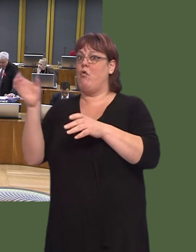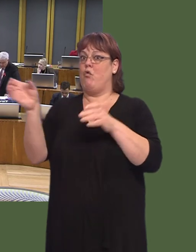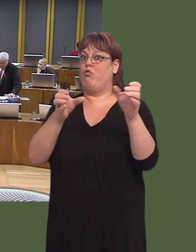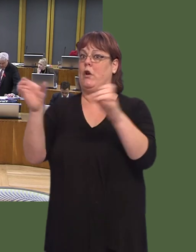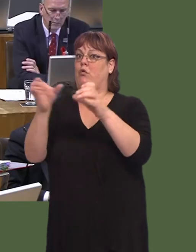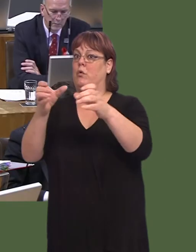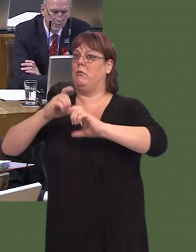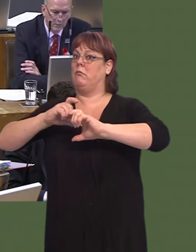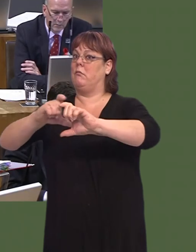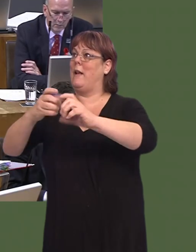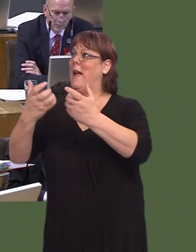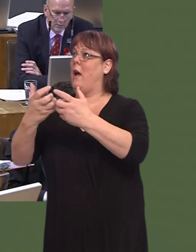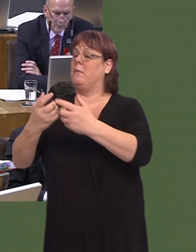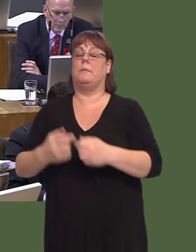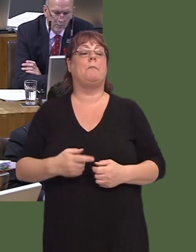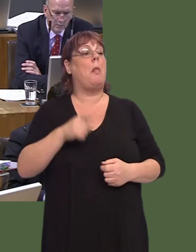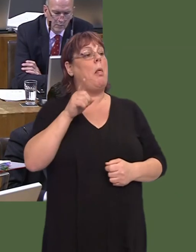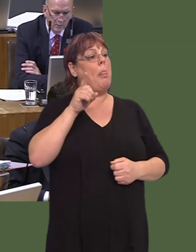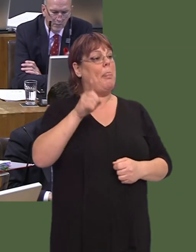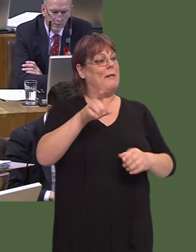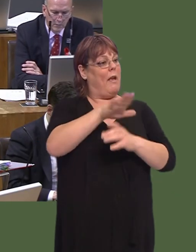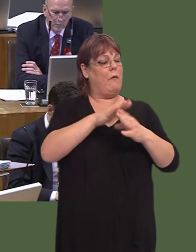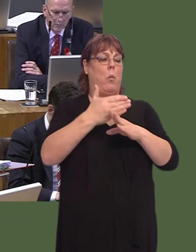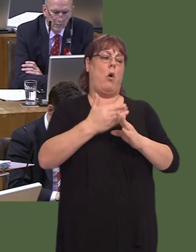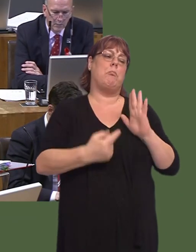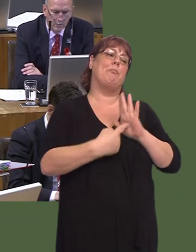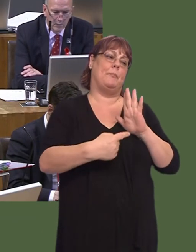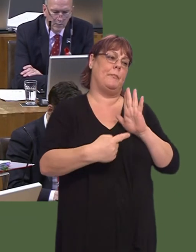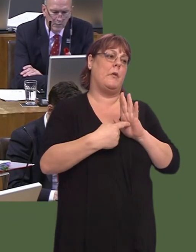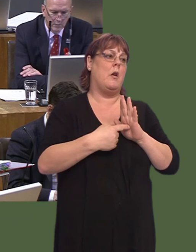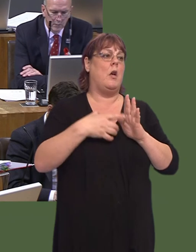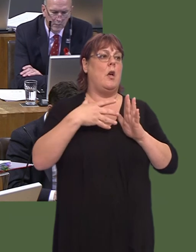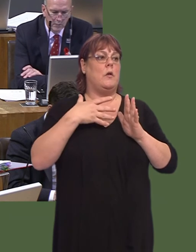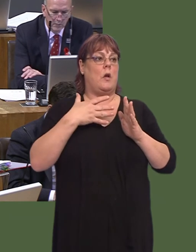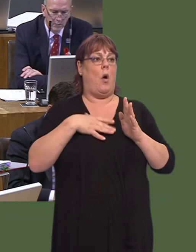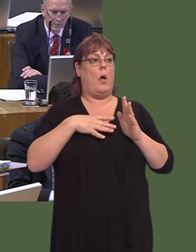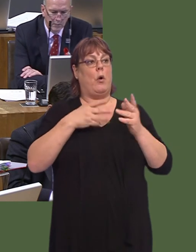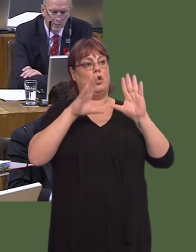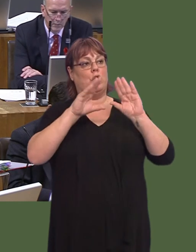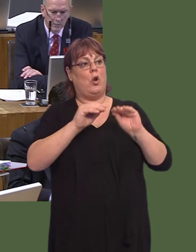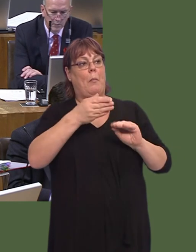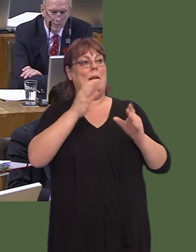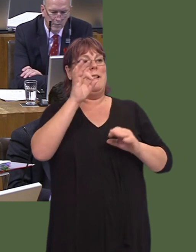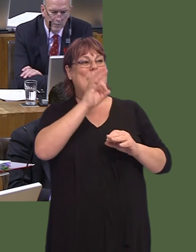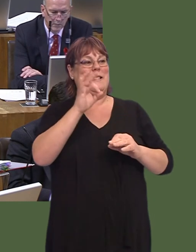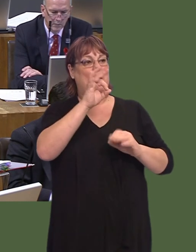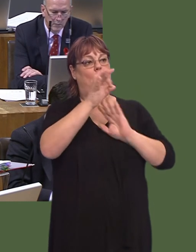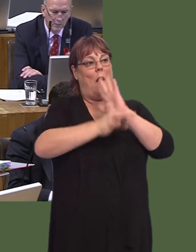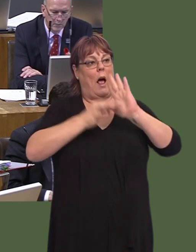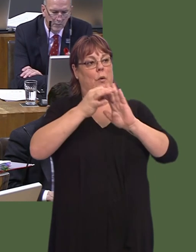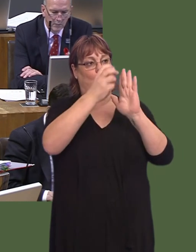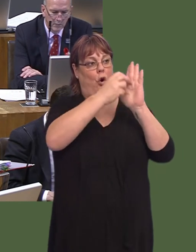care workforce delivers a vital public service, and to ensure the sector is sustainable, we're taking forward actions, including tackling zero-hours contracts and low